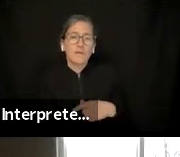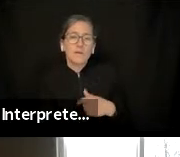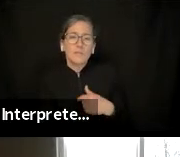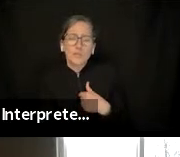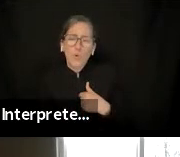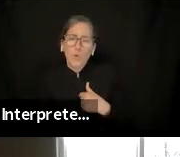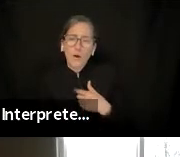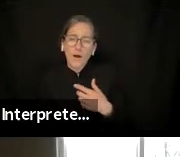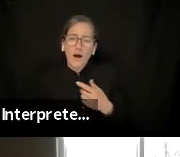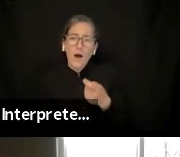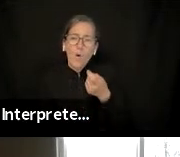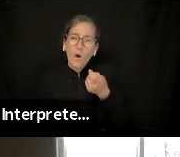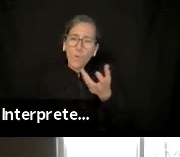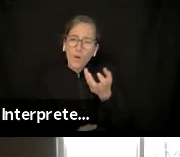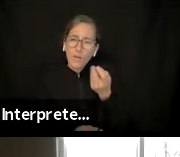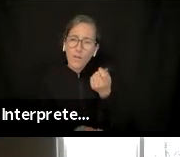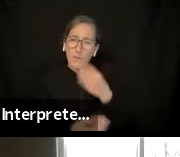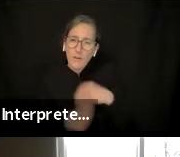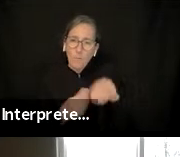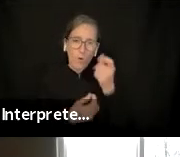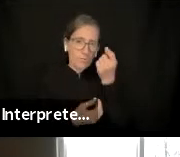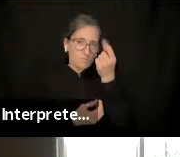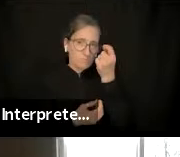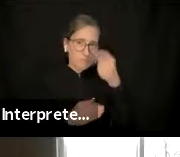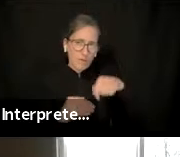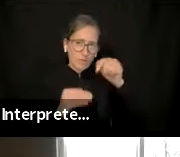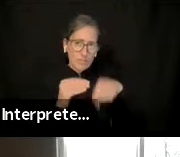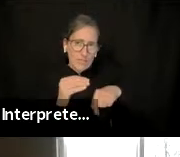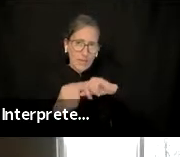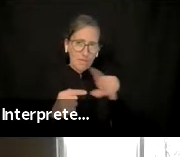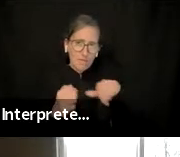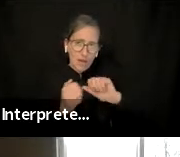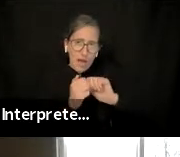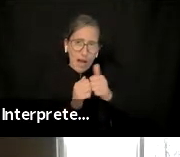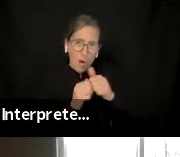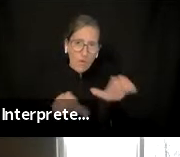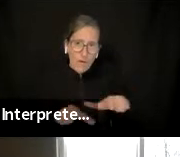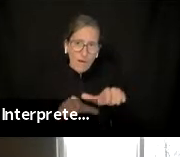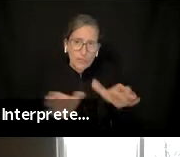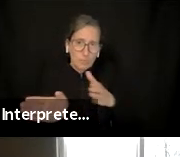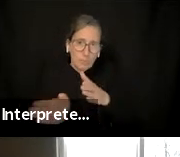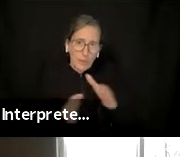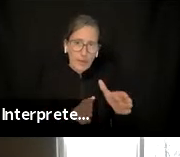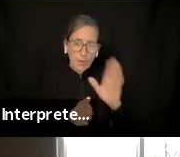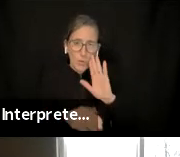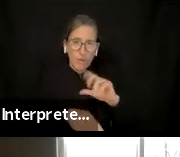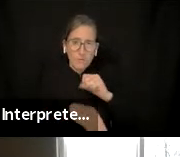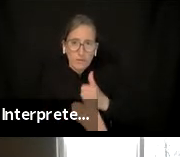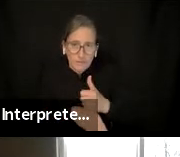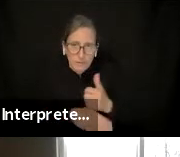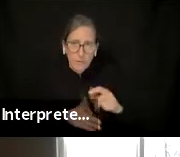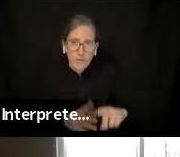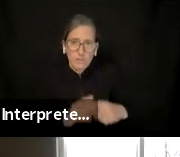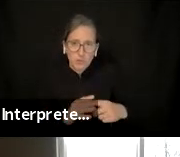plan going to go into play? Because it feels like most of everything folds out from there.